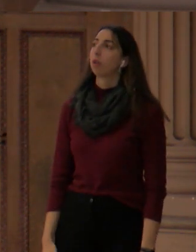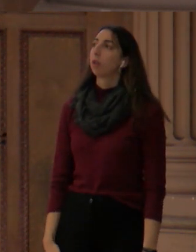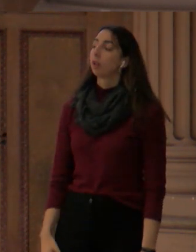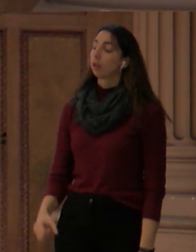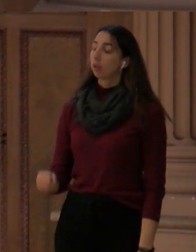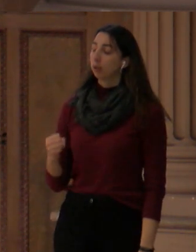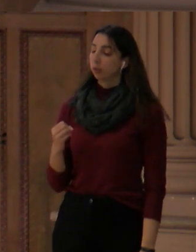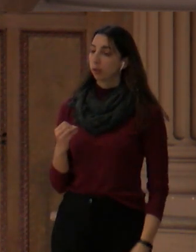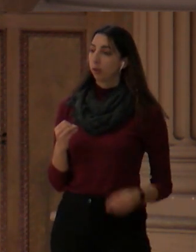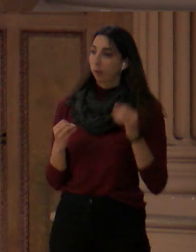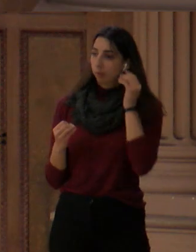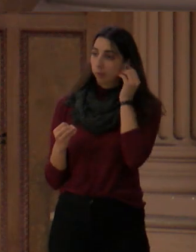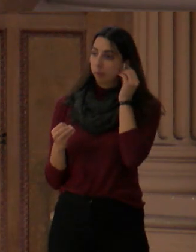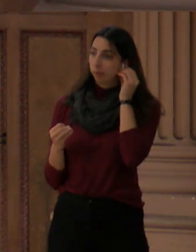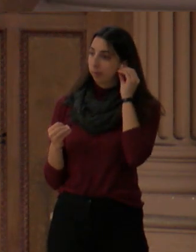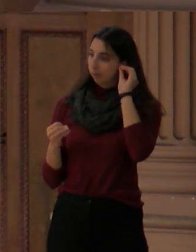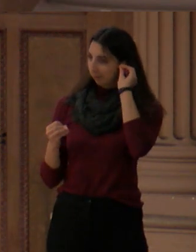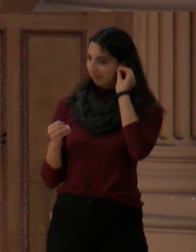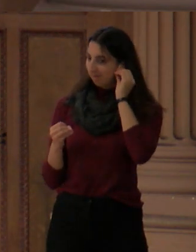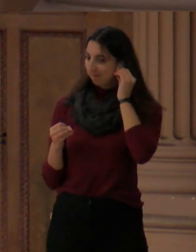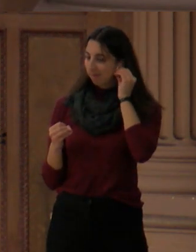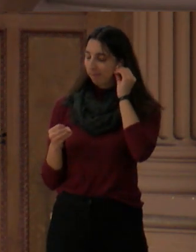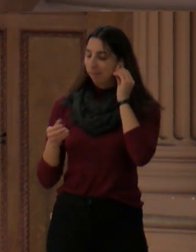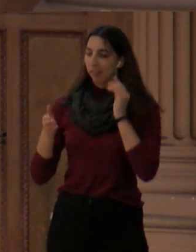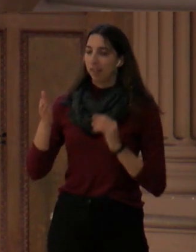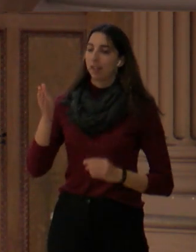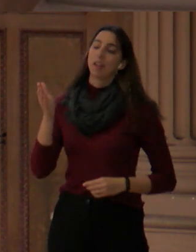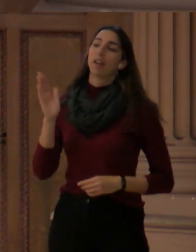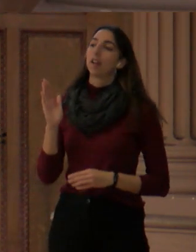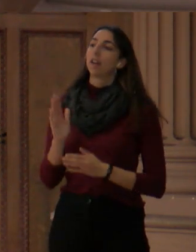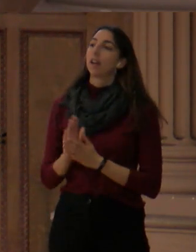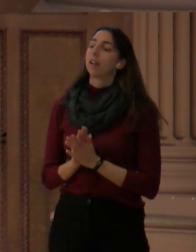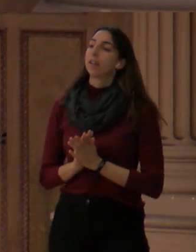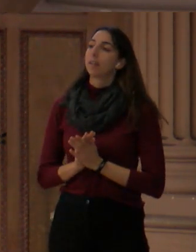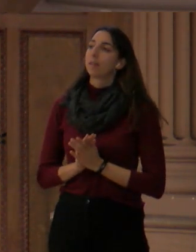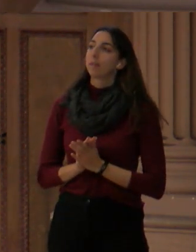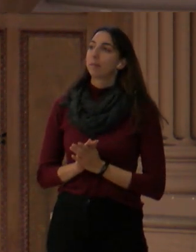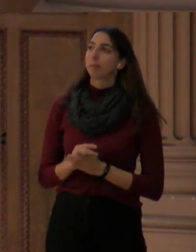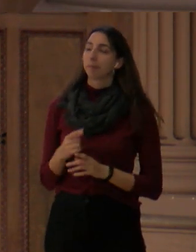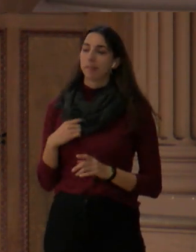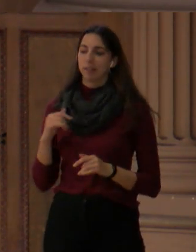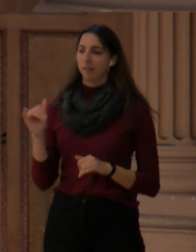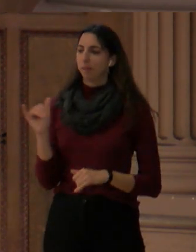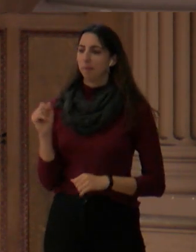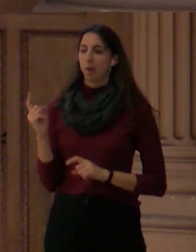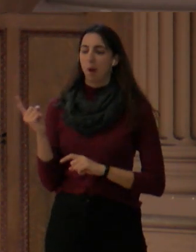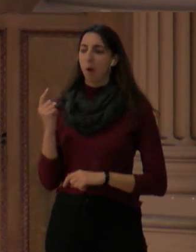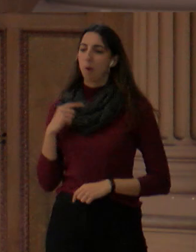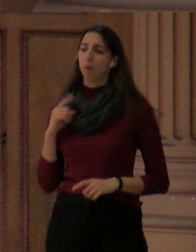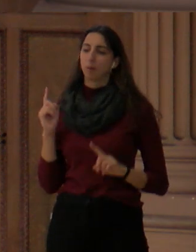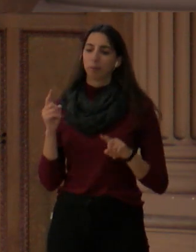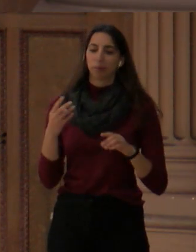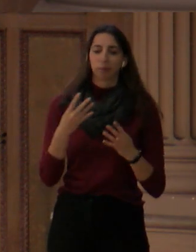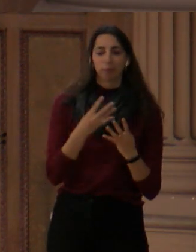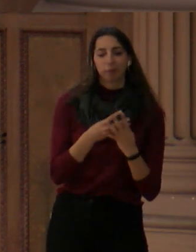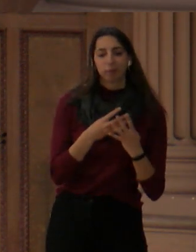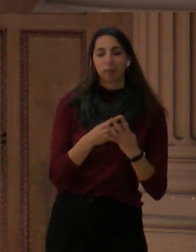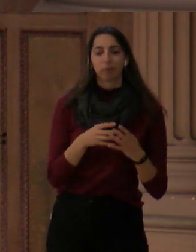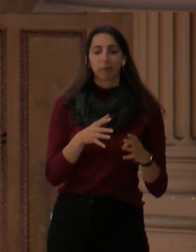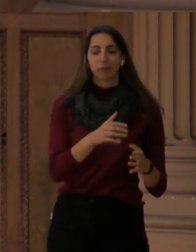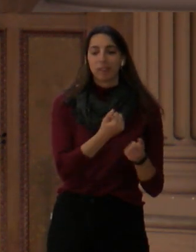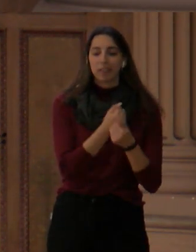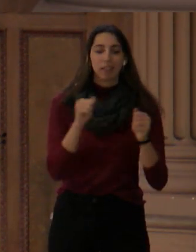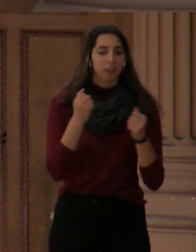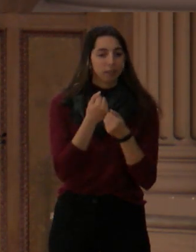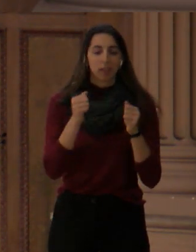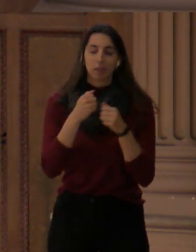coming and bailing his son out of jail, like basically saying, don't do that thing. We do that thing. And then he comes and he helps us after we've done that thing. He